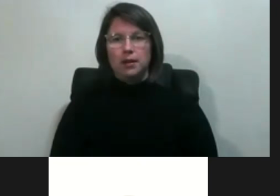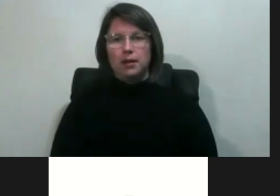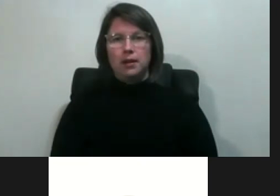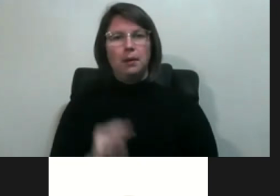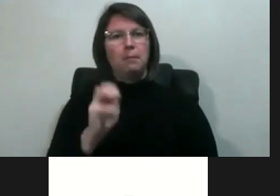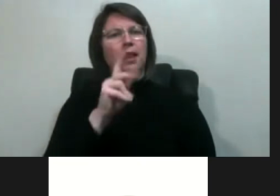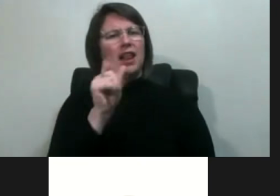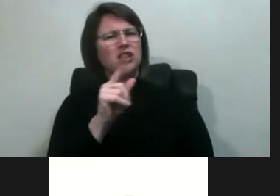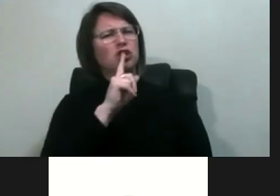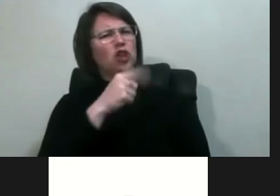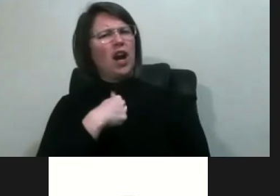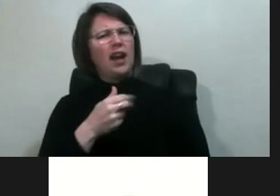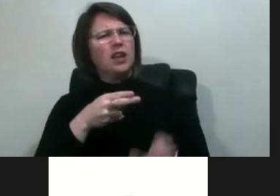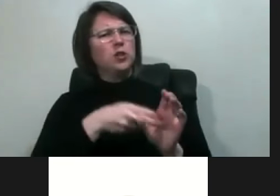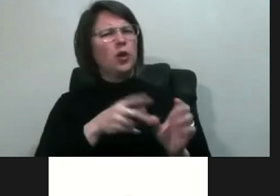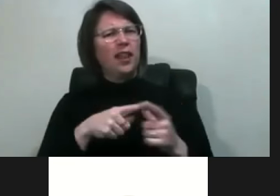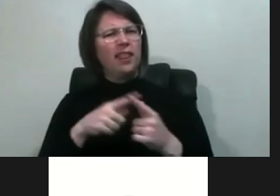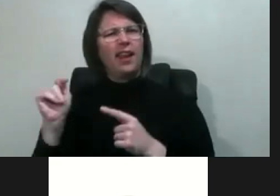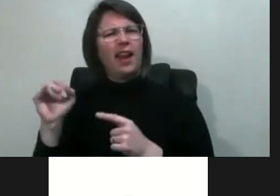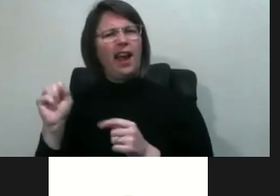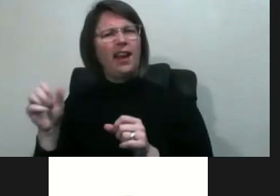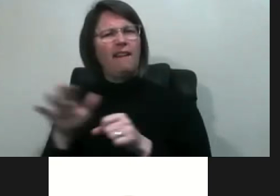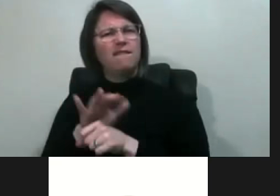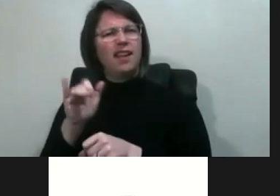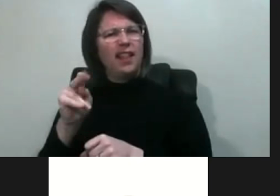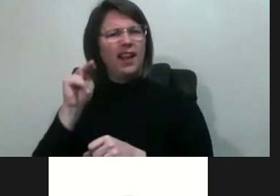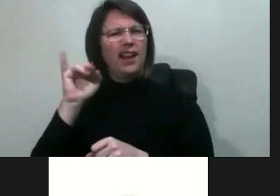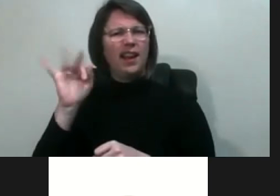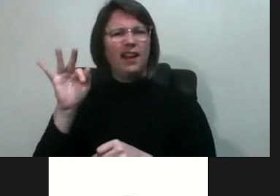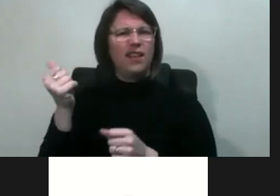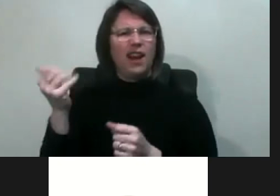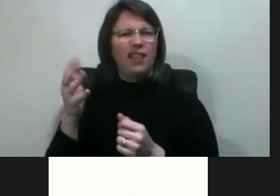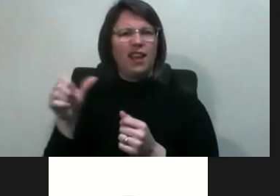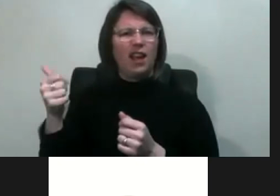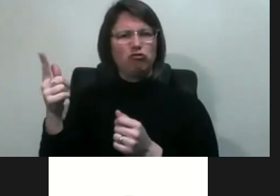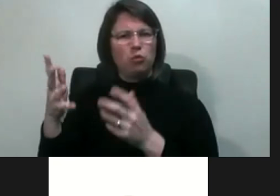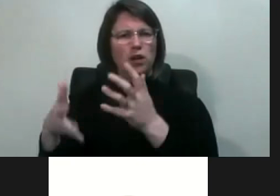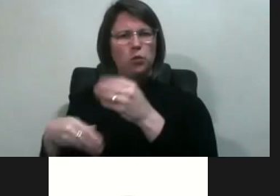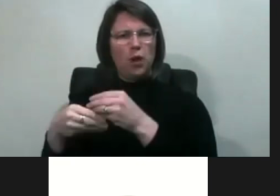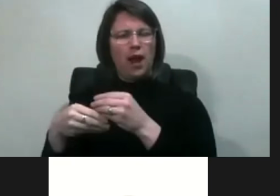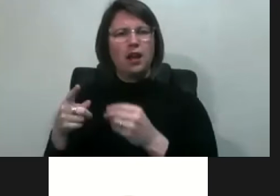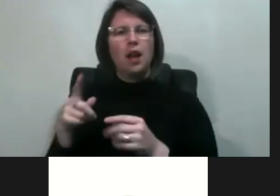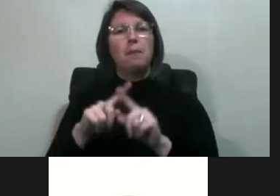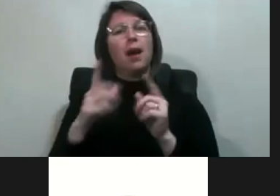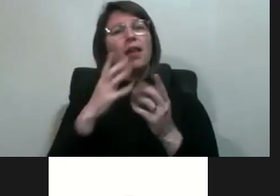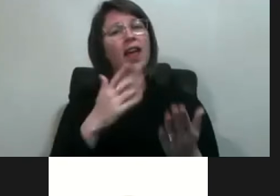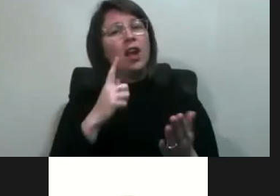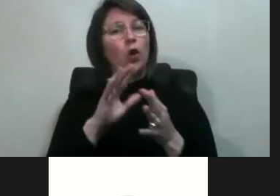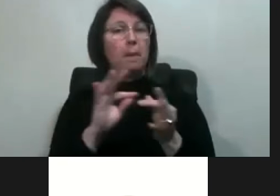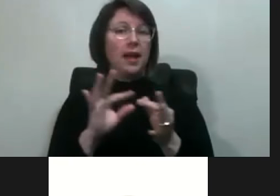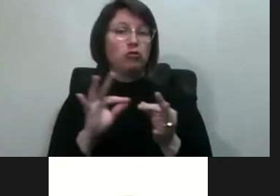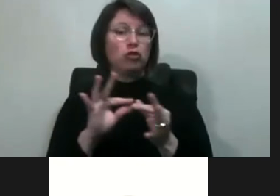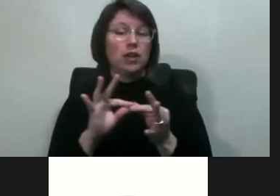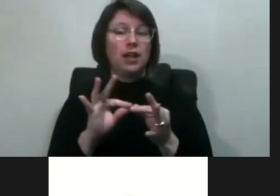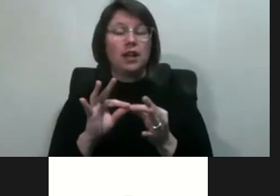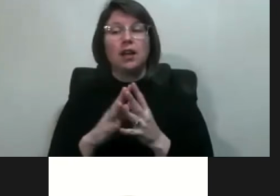Certainly, I can jump in and then Kat can fill in if there's anything else that she'd like to add. But thanks for mentioning the, you